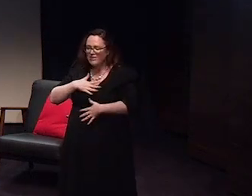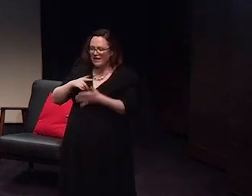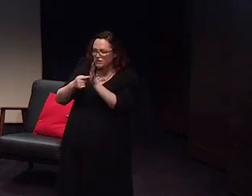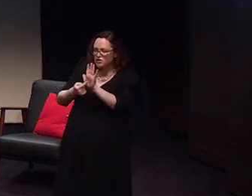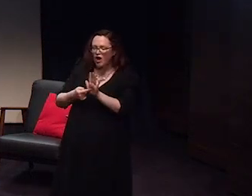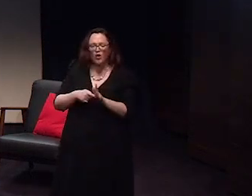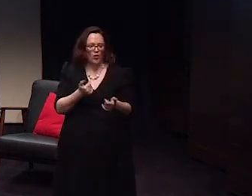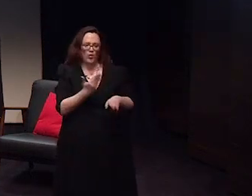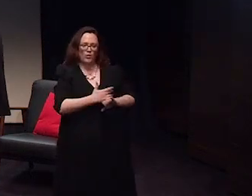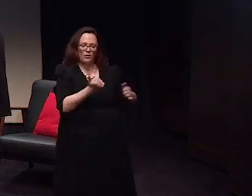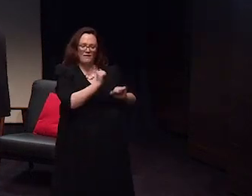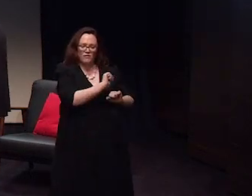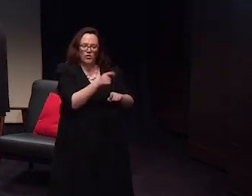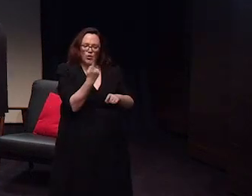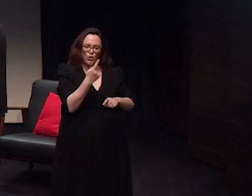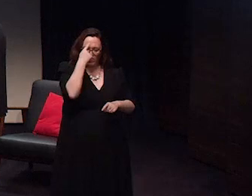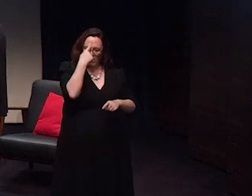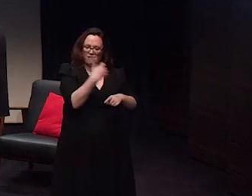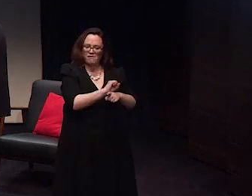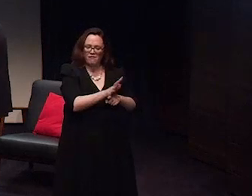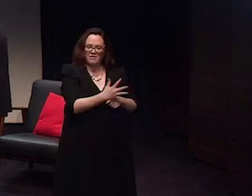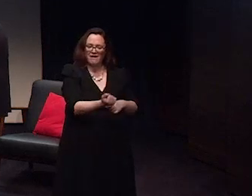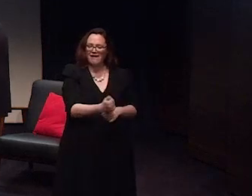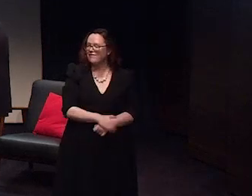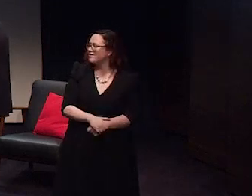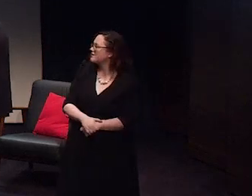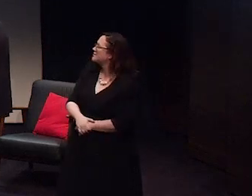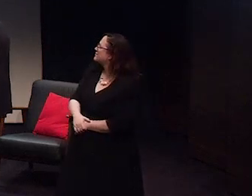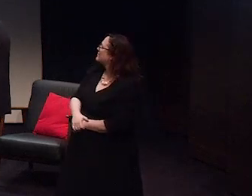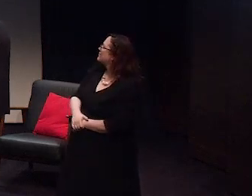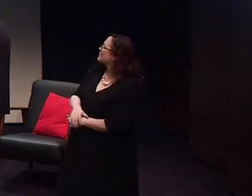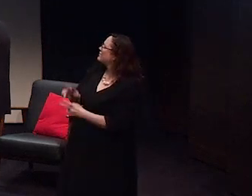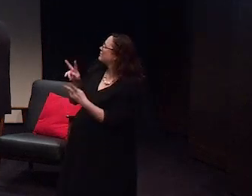So we followed 2 research questions. The first one is,